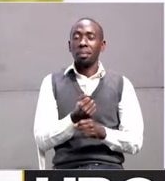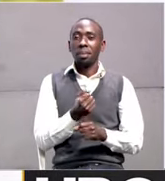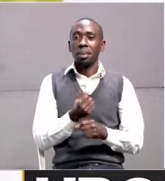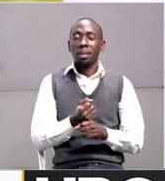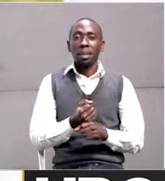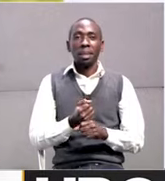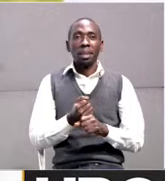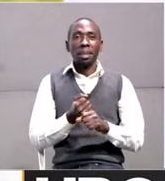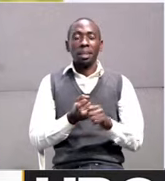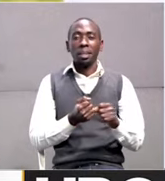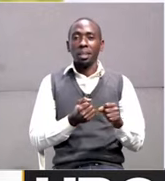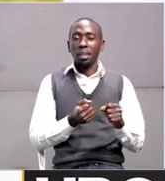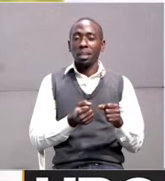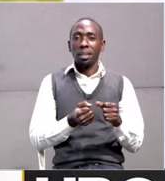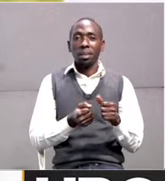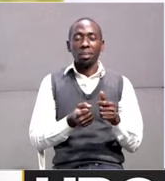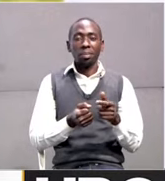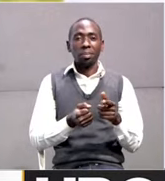really